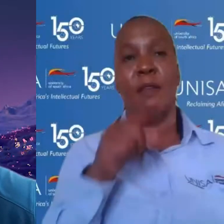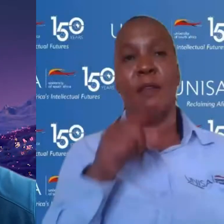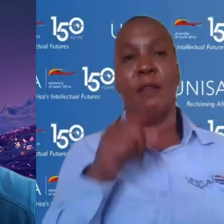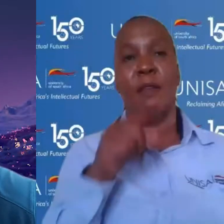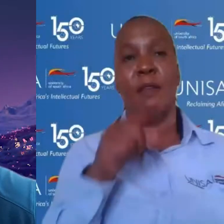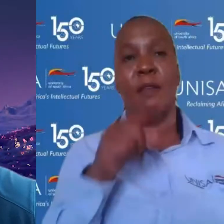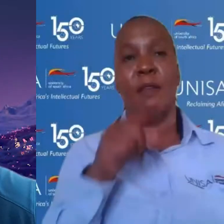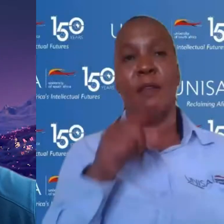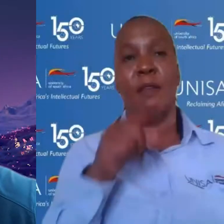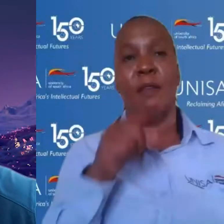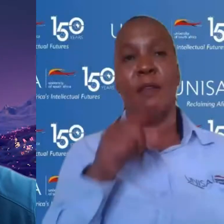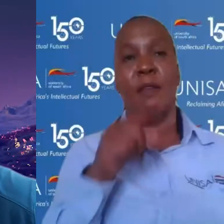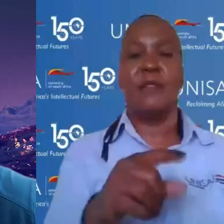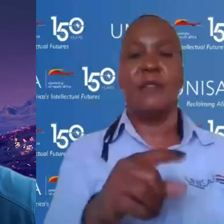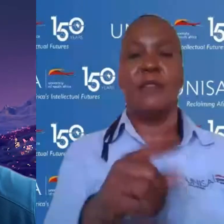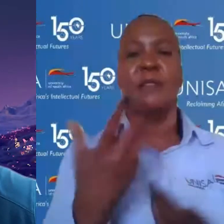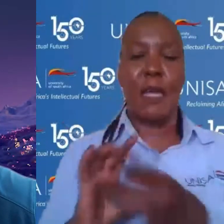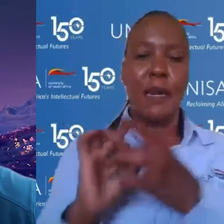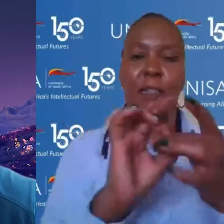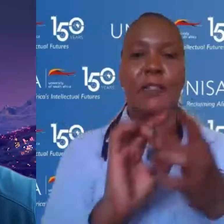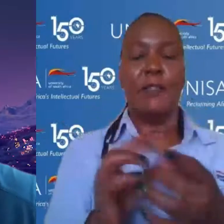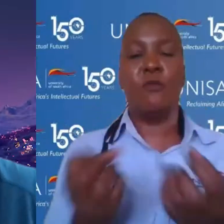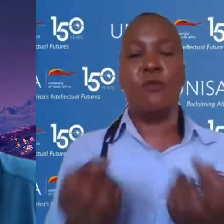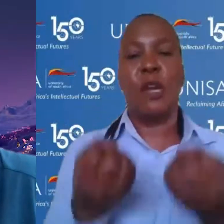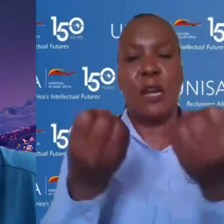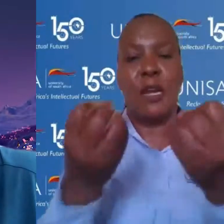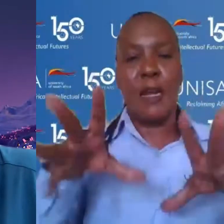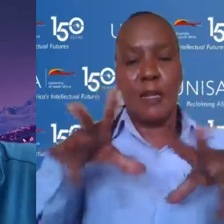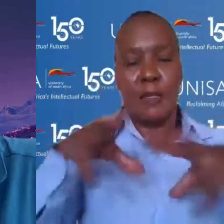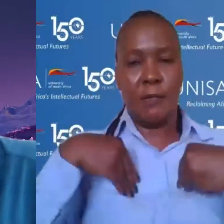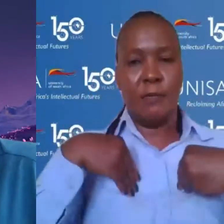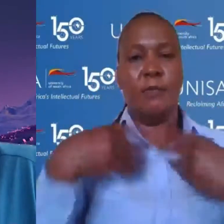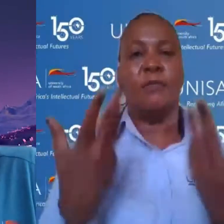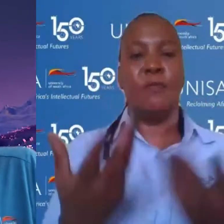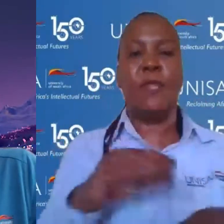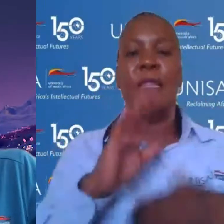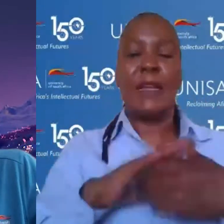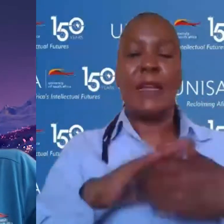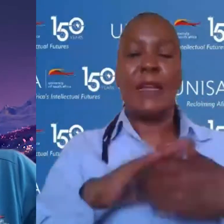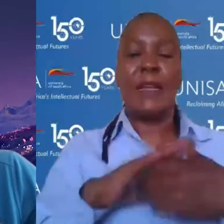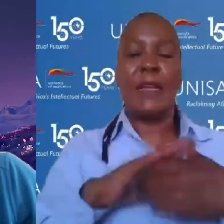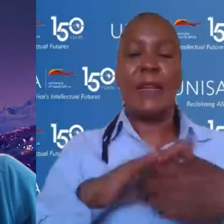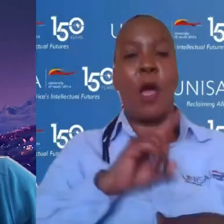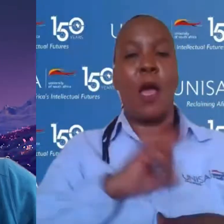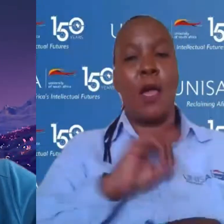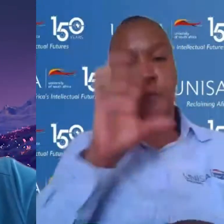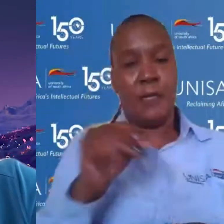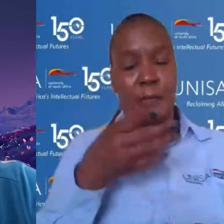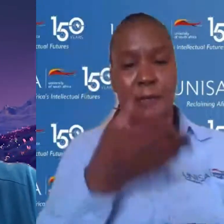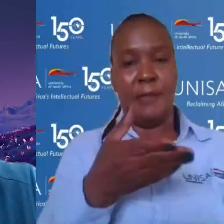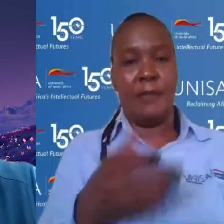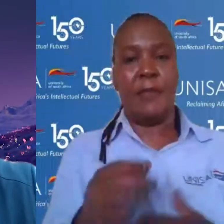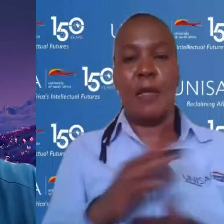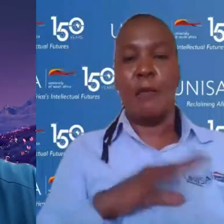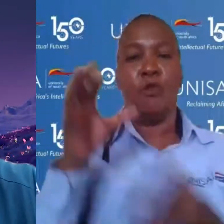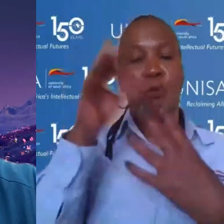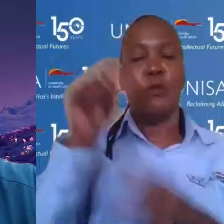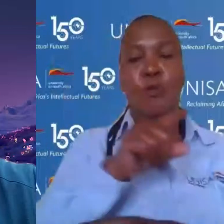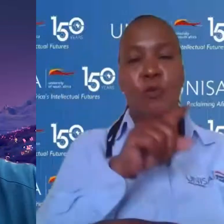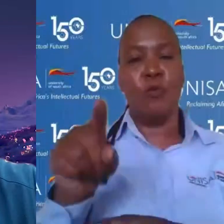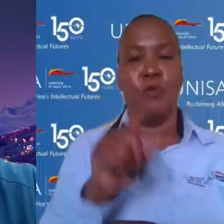MOOC relating to offer acceptance. And the reason I'm asking, I'm not picking on you